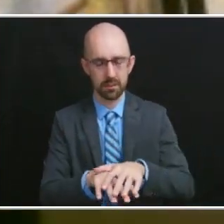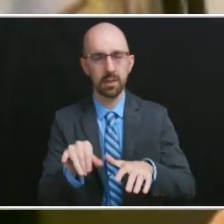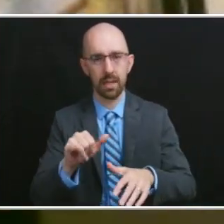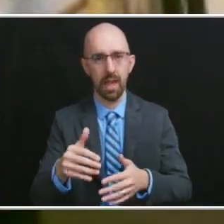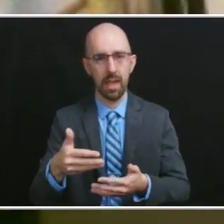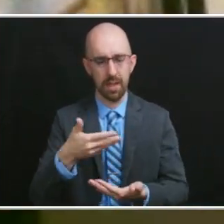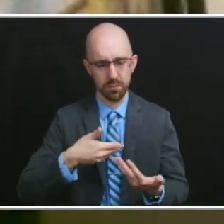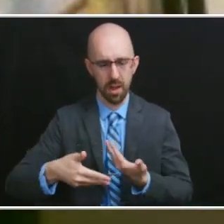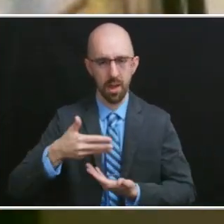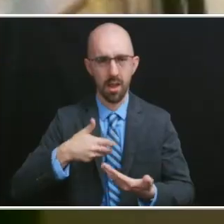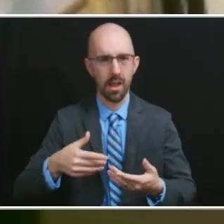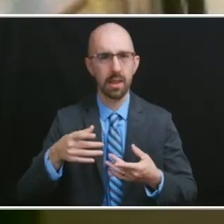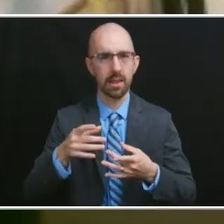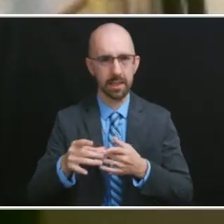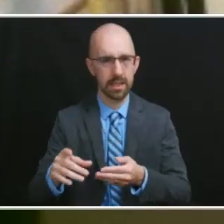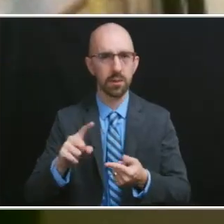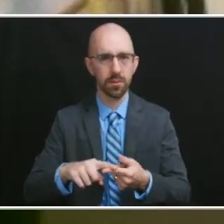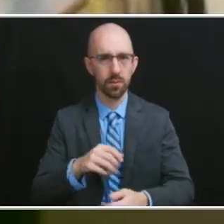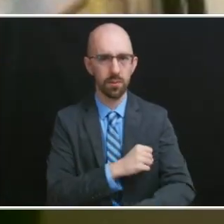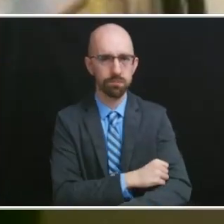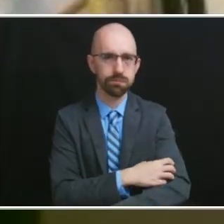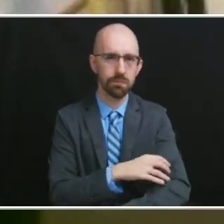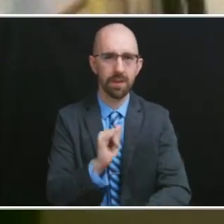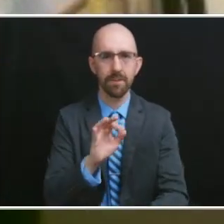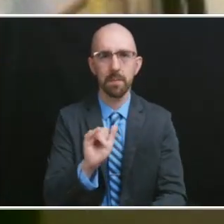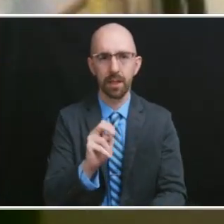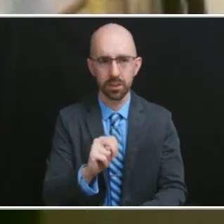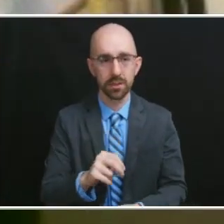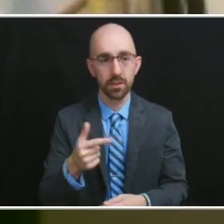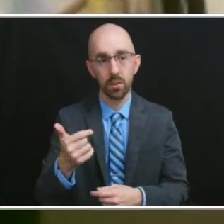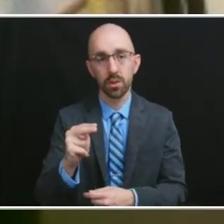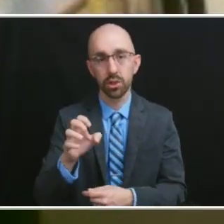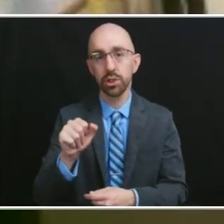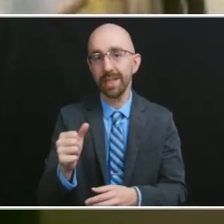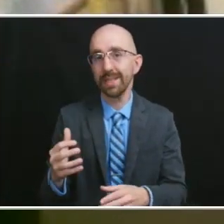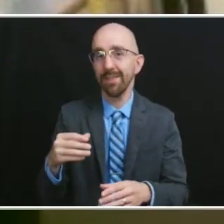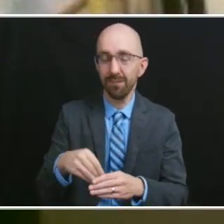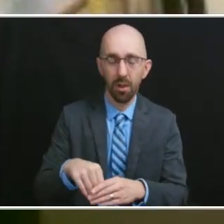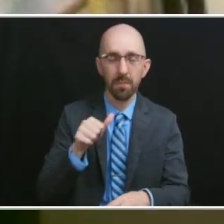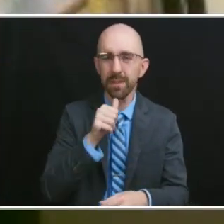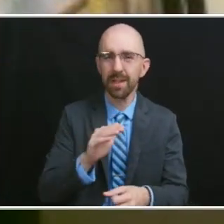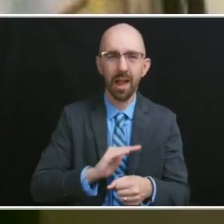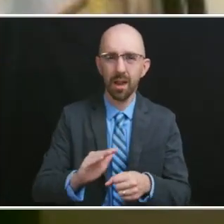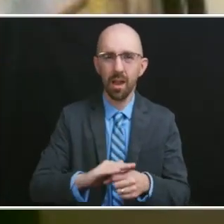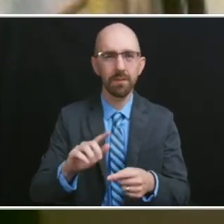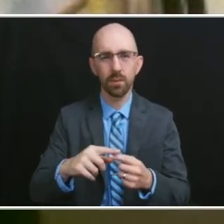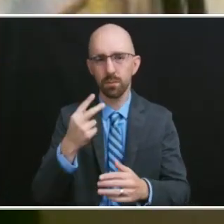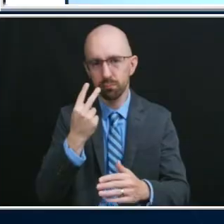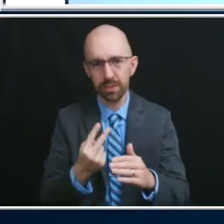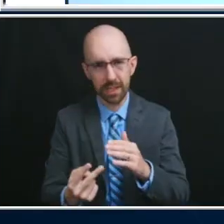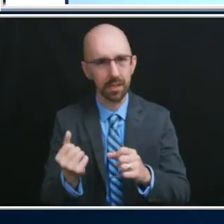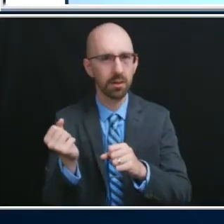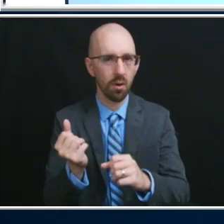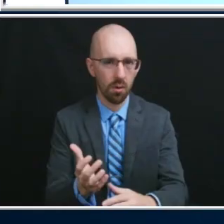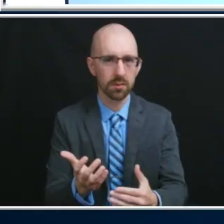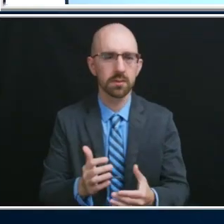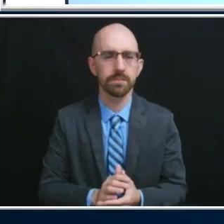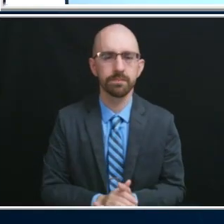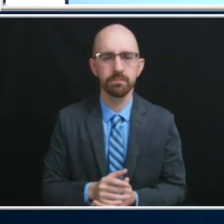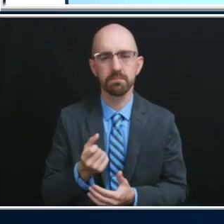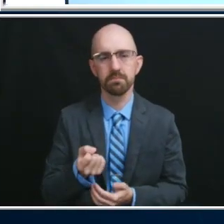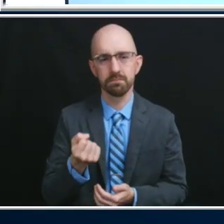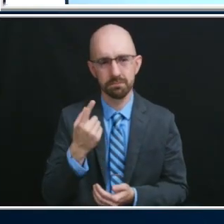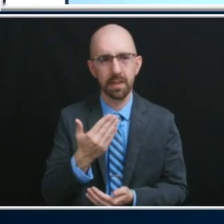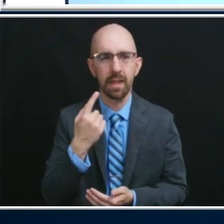and lead to inflammation. So the genes are involved, but they're not enough in causing Sjögren's. Got it. Okay, thank you for that.